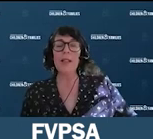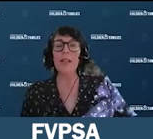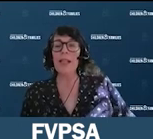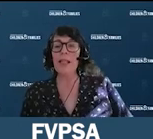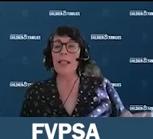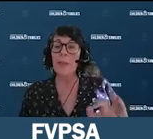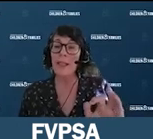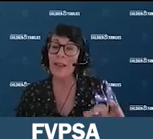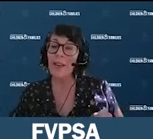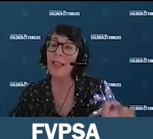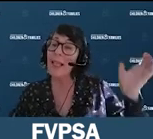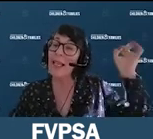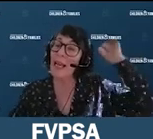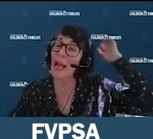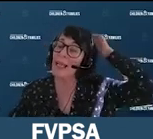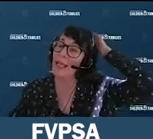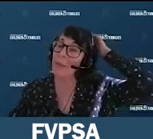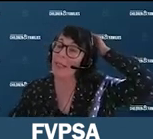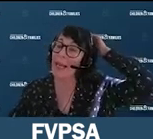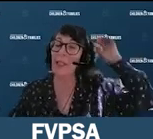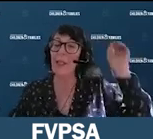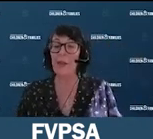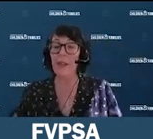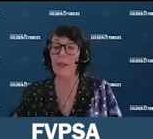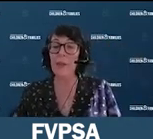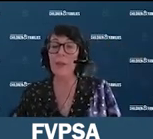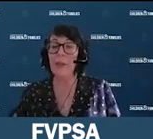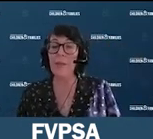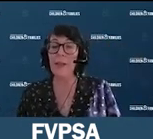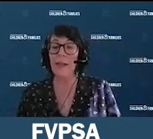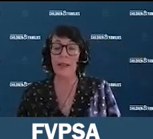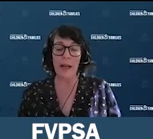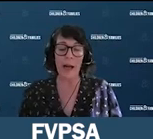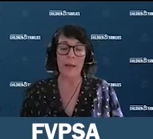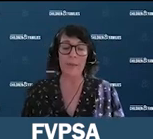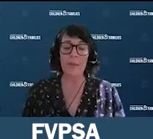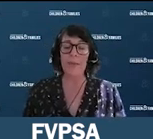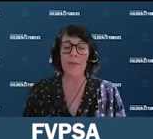So let's look at this specifically as it pertains to motor vehicles, since